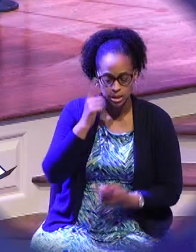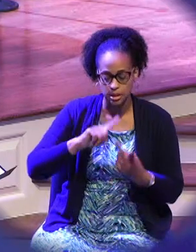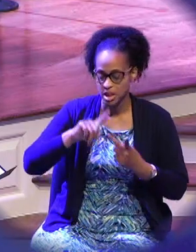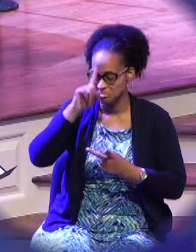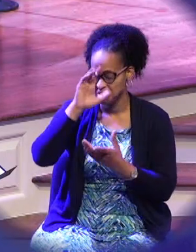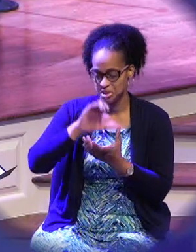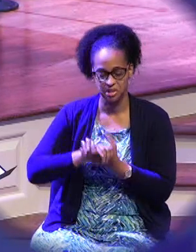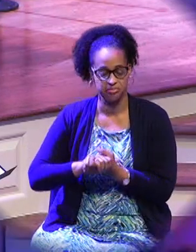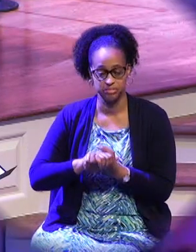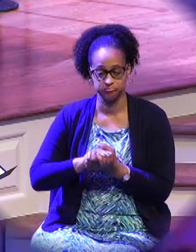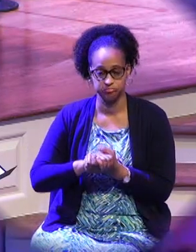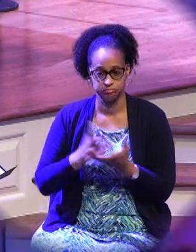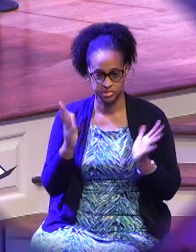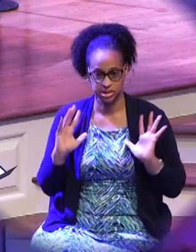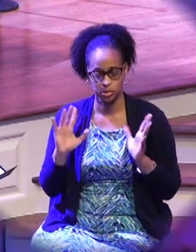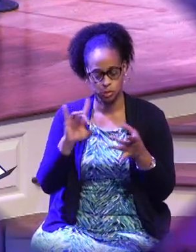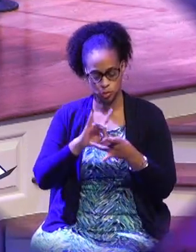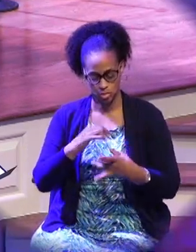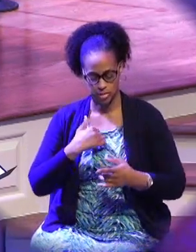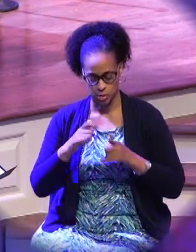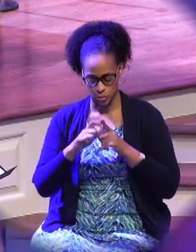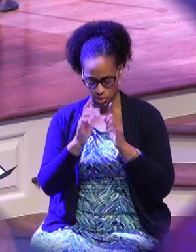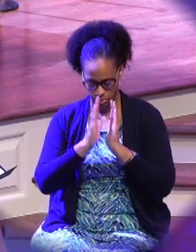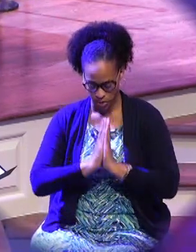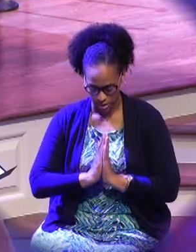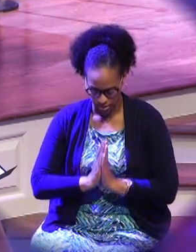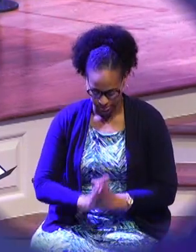believe. Would you join me in a word of prayer?